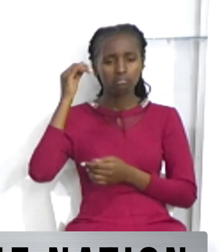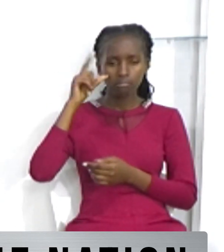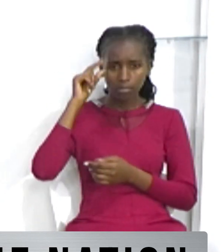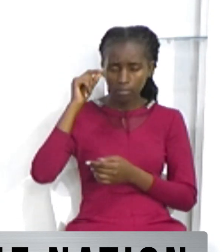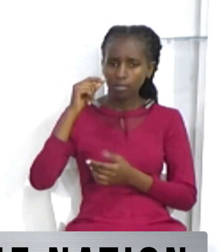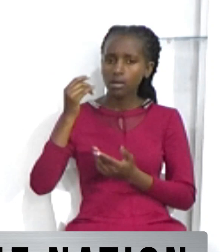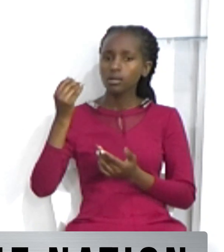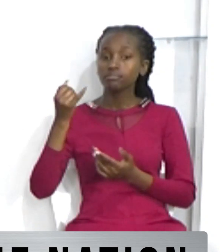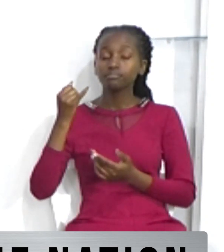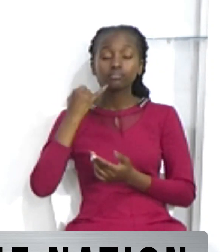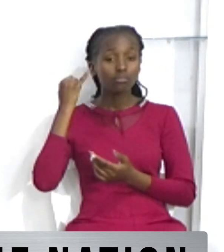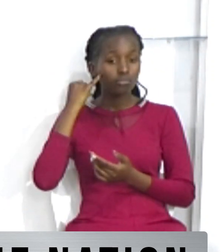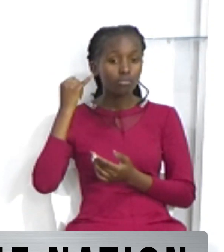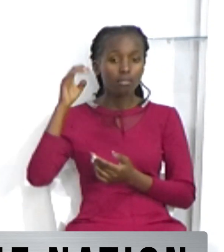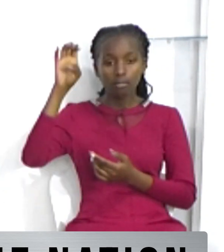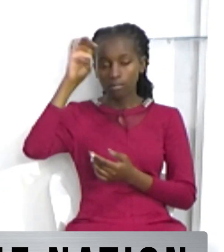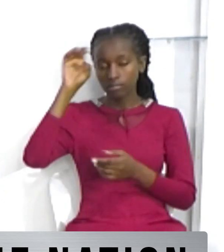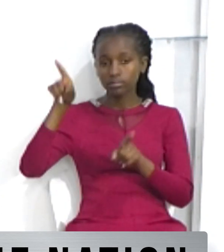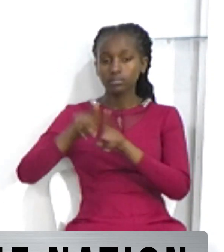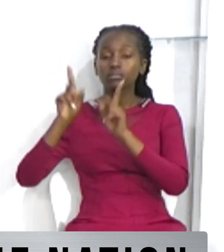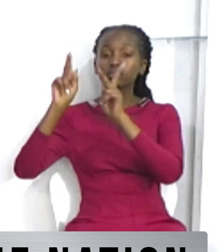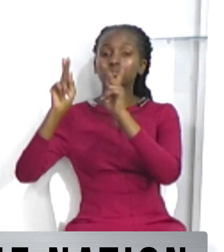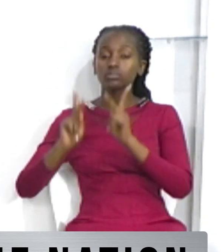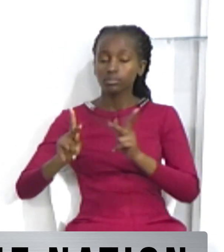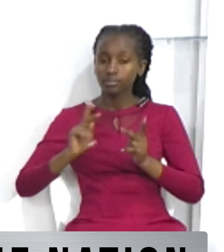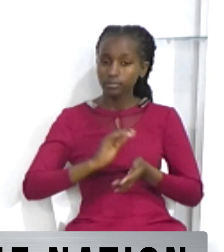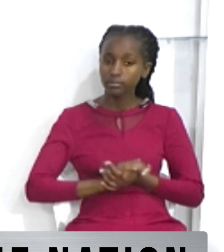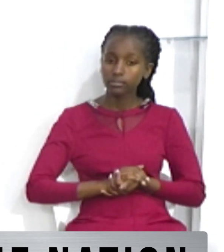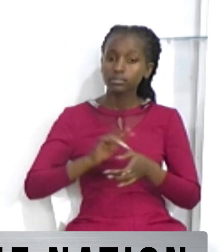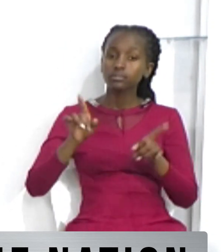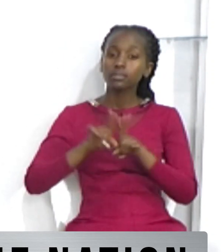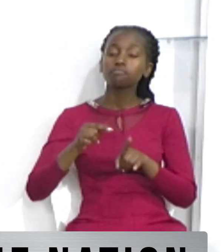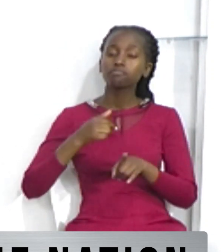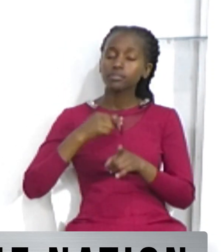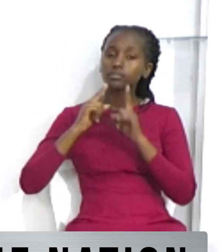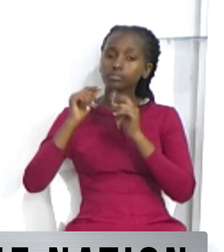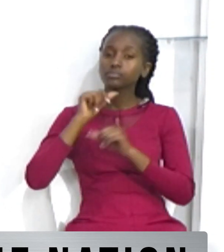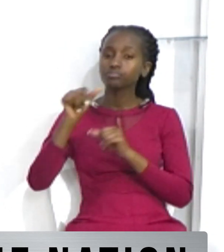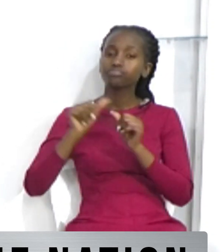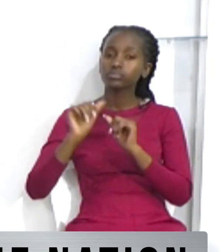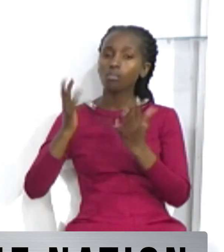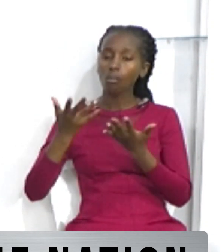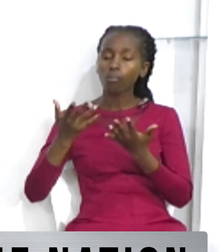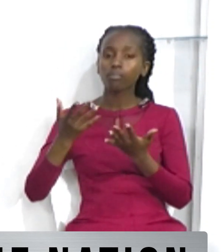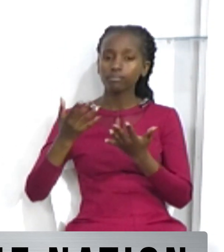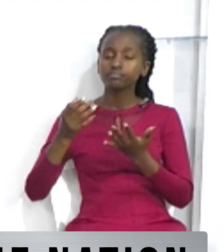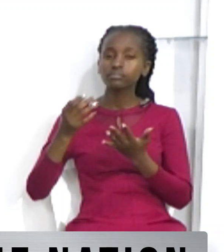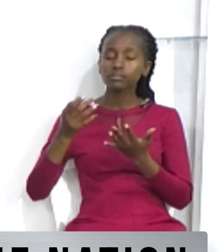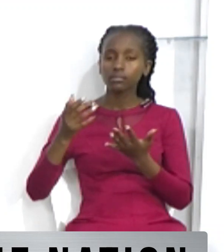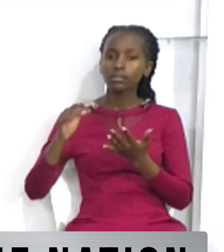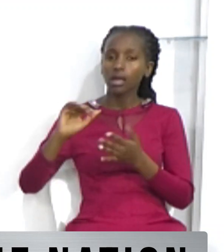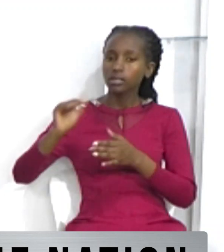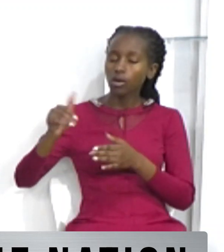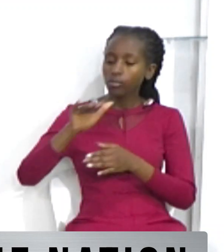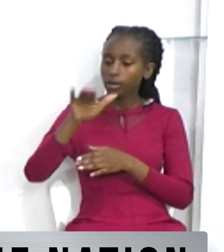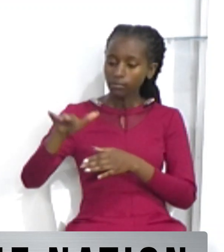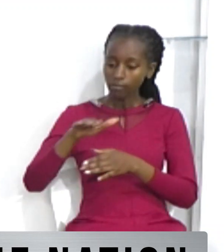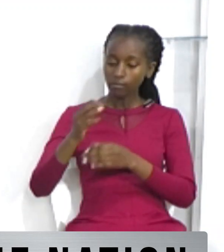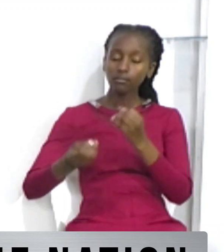and Kisumu. Yeah. And I brought out how these urban centers are growing very fast.